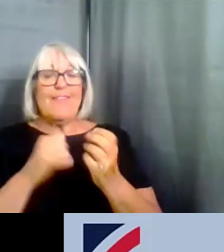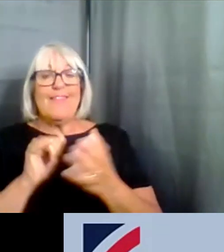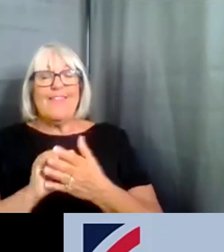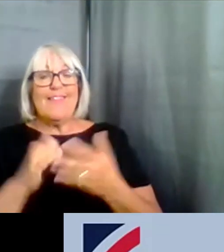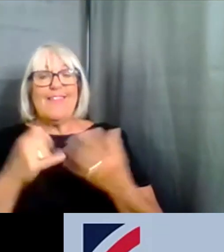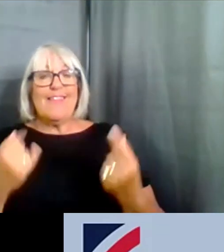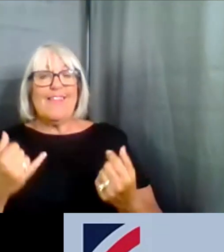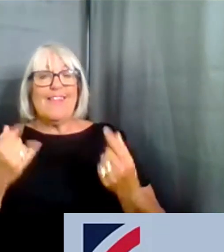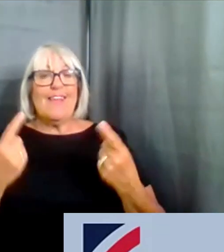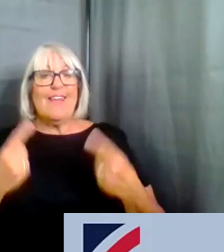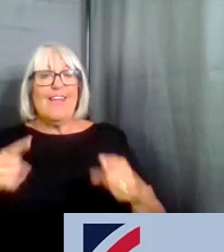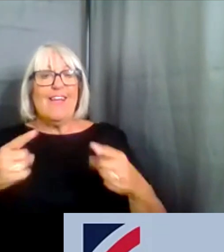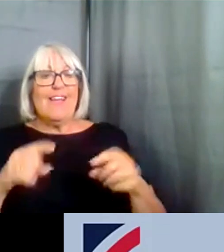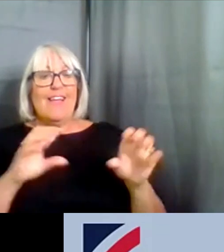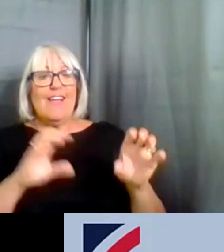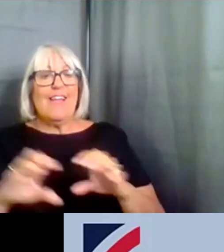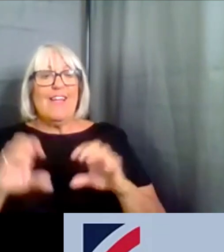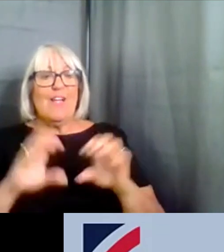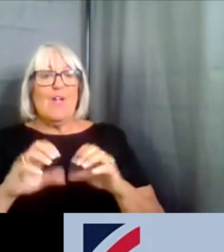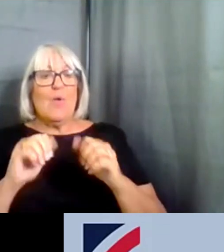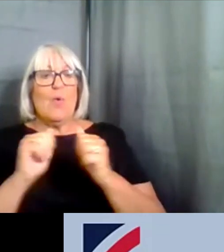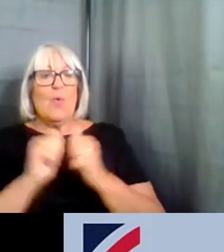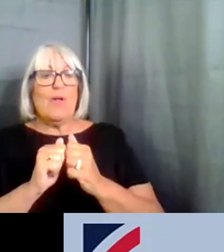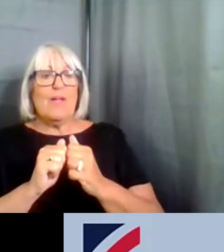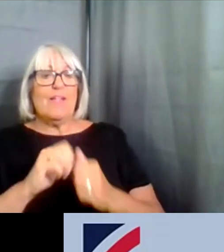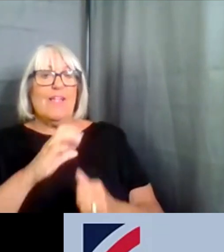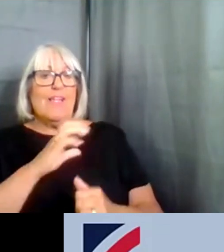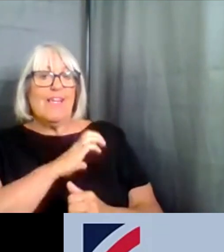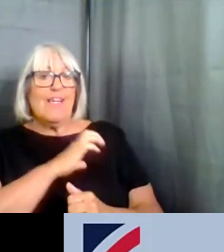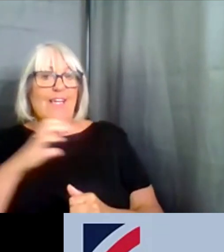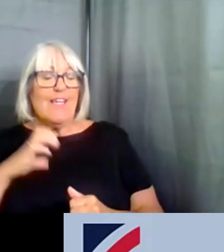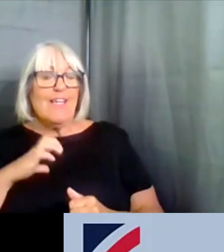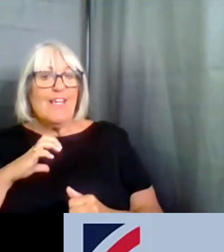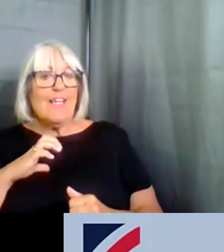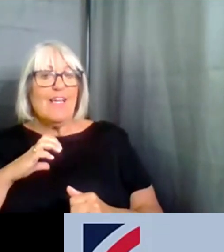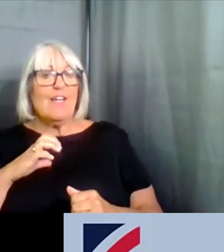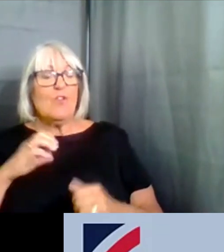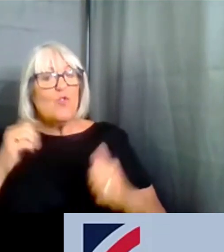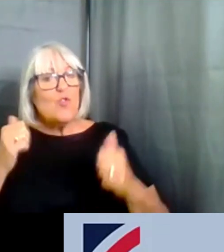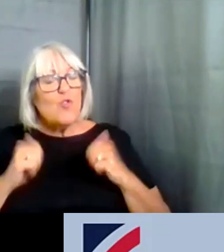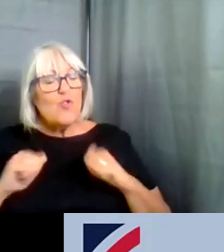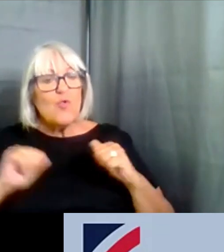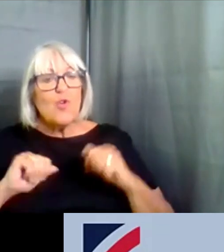the congressional efforts to reauthorize the Workforce Innovation and Opportunity Act.